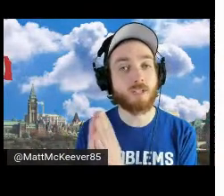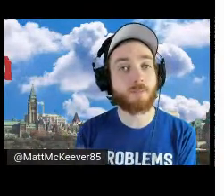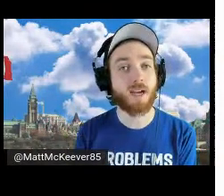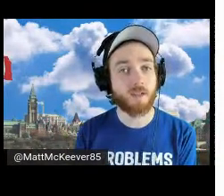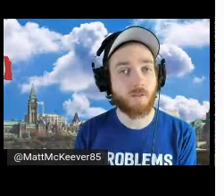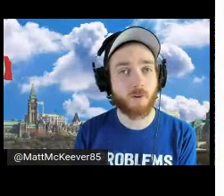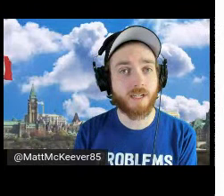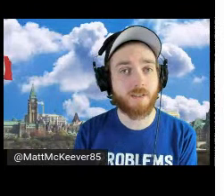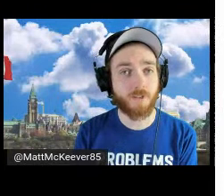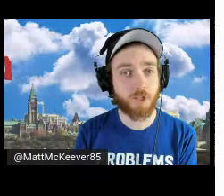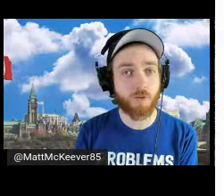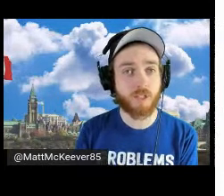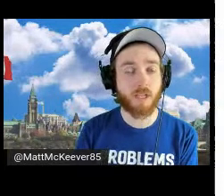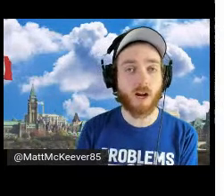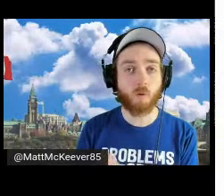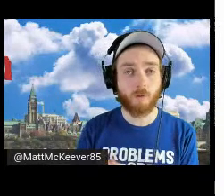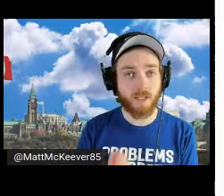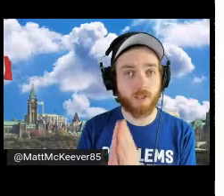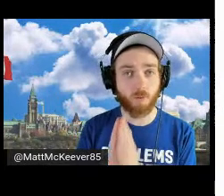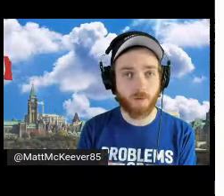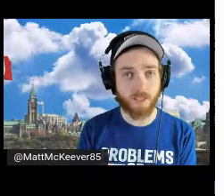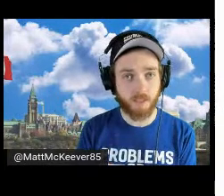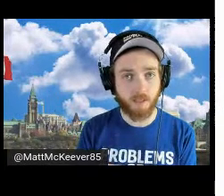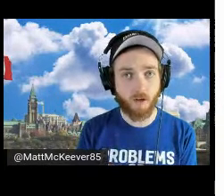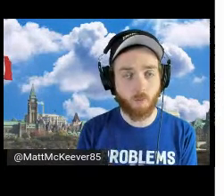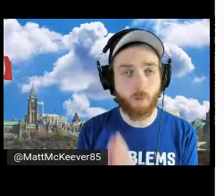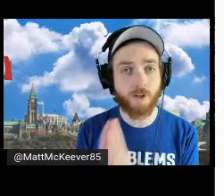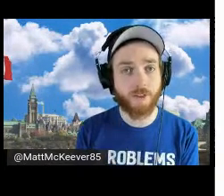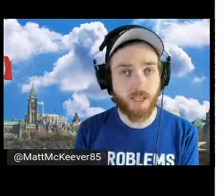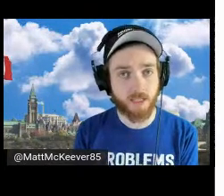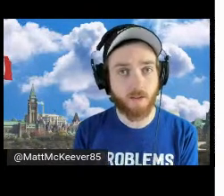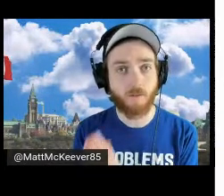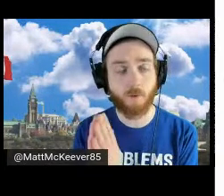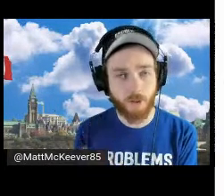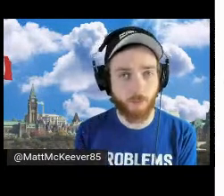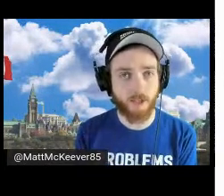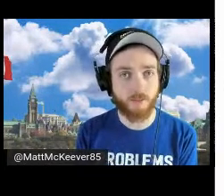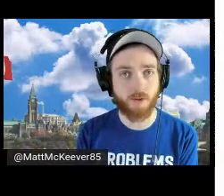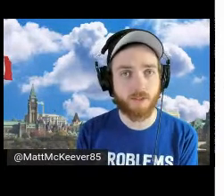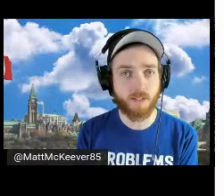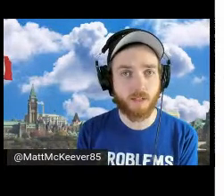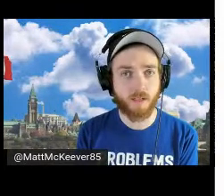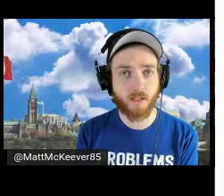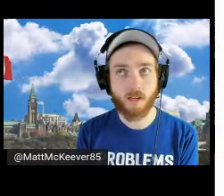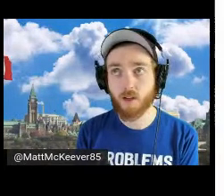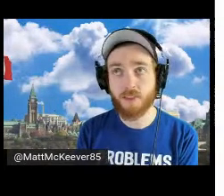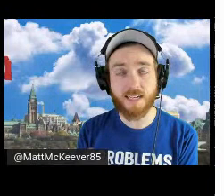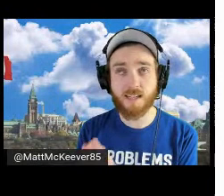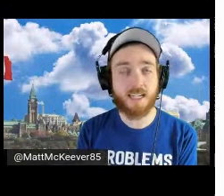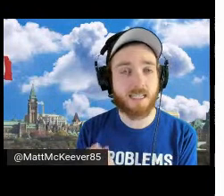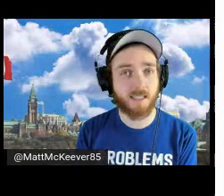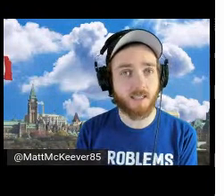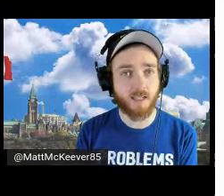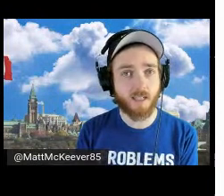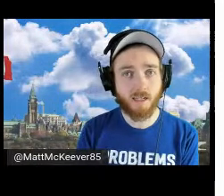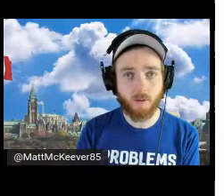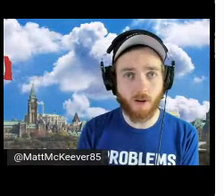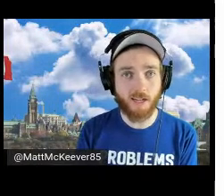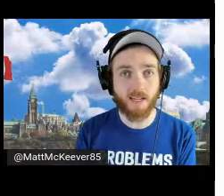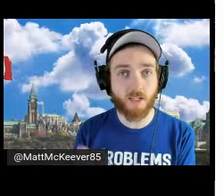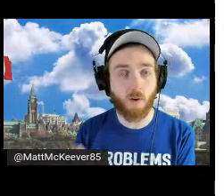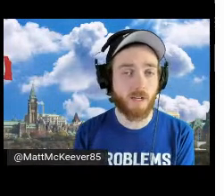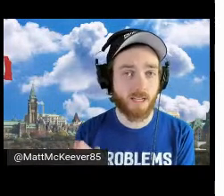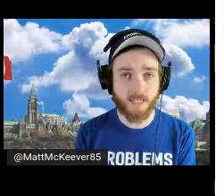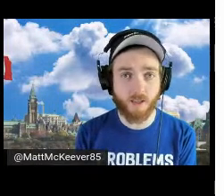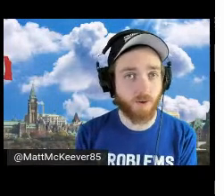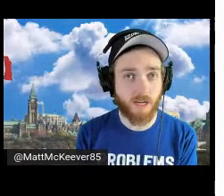mad respect for individuals that are willing to risk real things for their principles. And that's not easy, right?